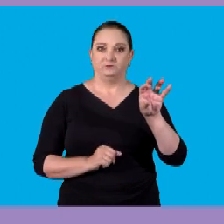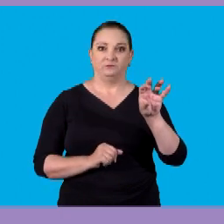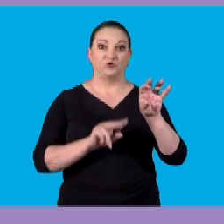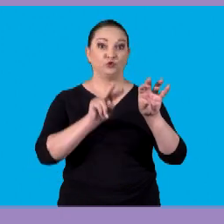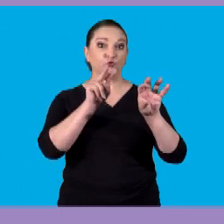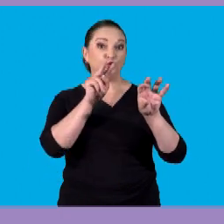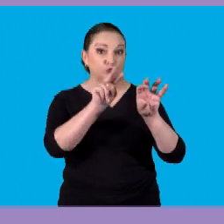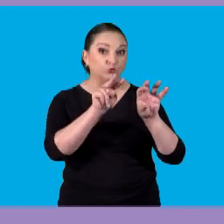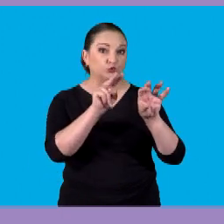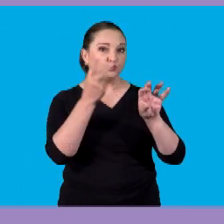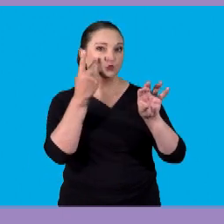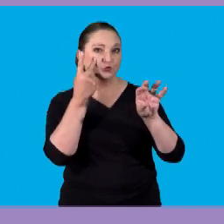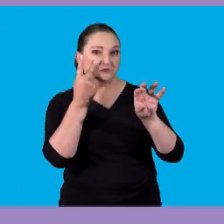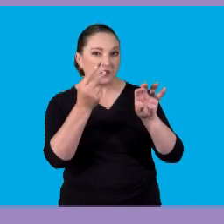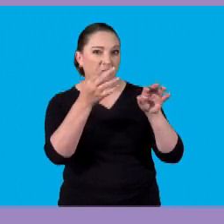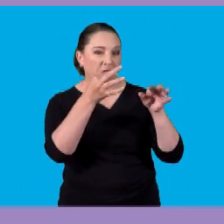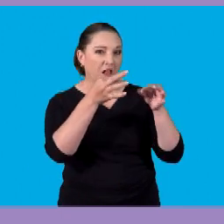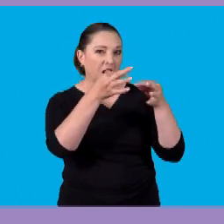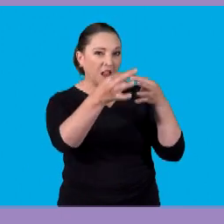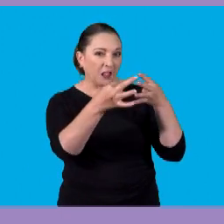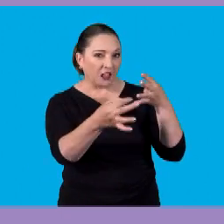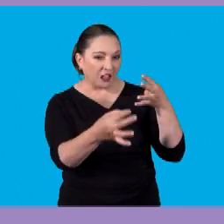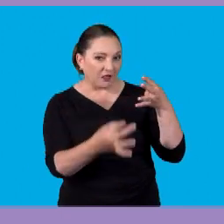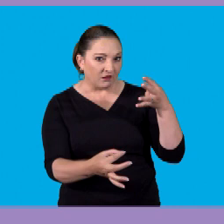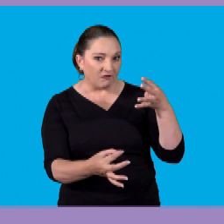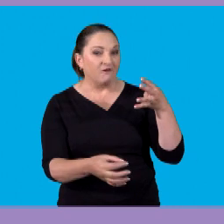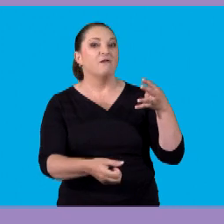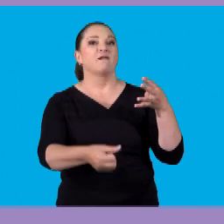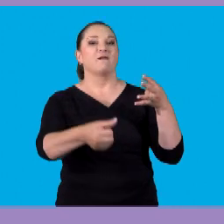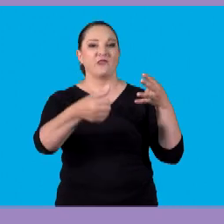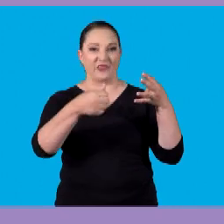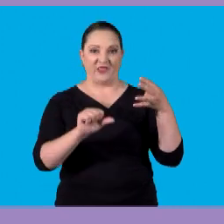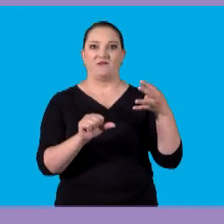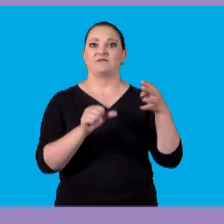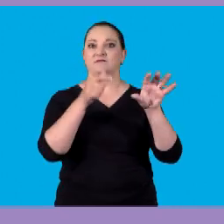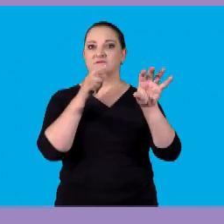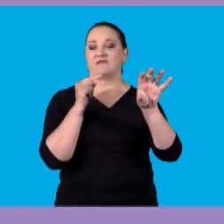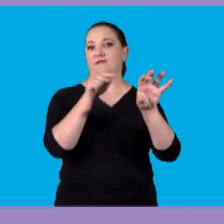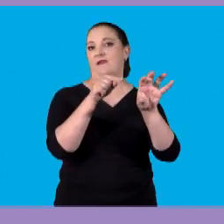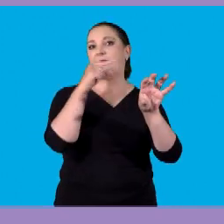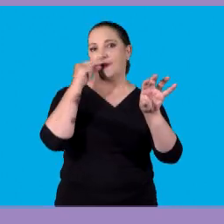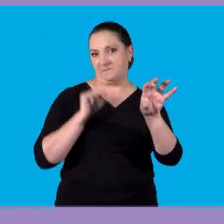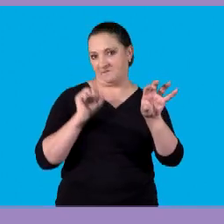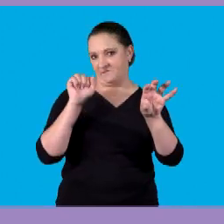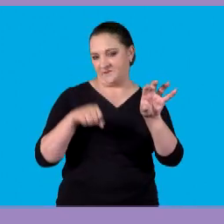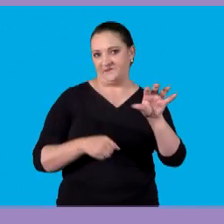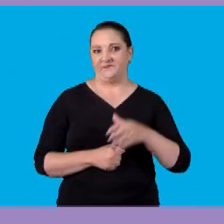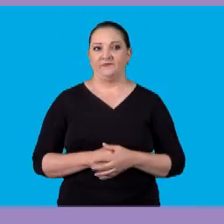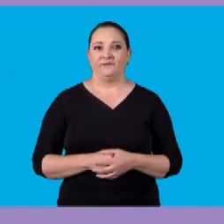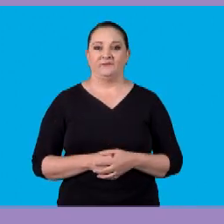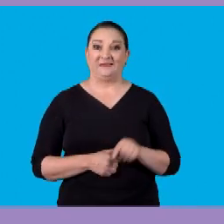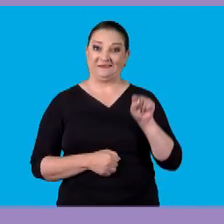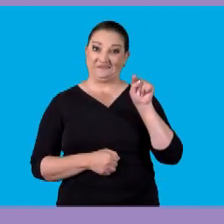going to look at the properties, and then we are going to name the quadrilaterals looking at